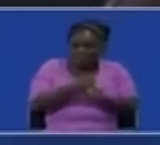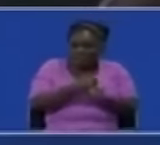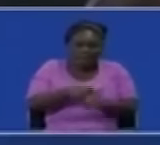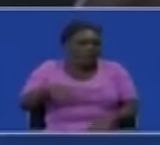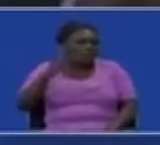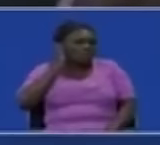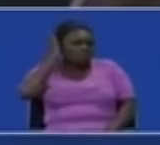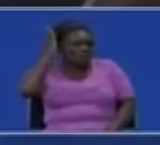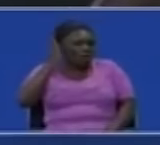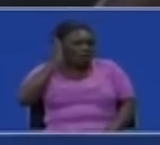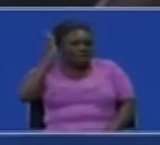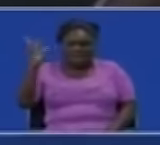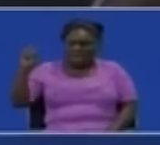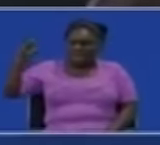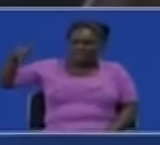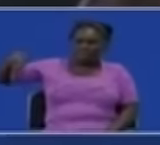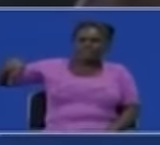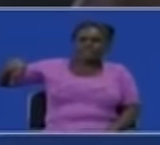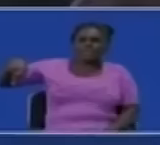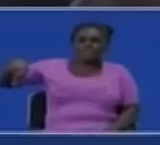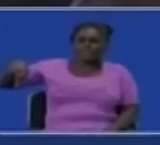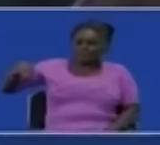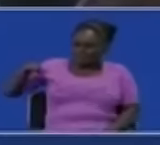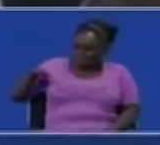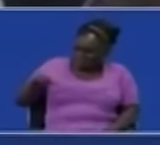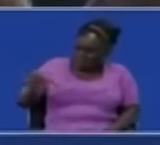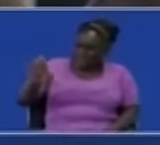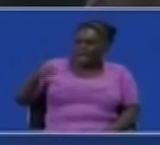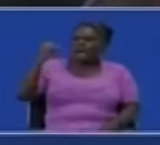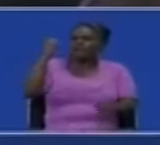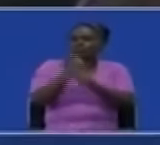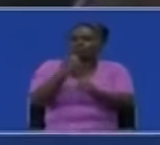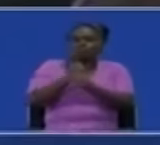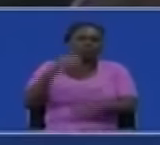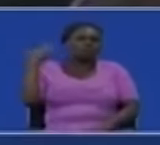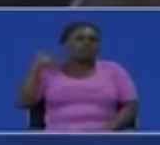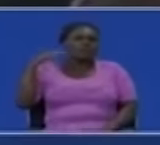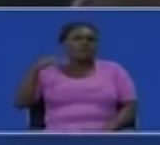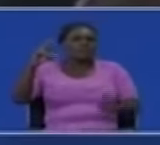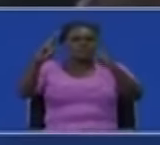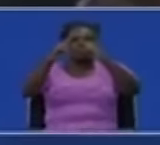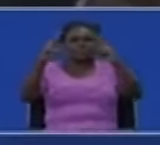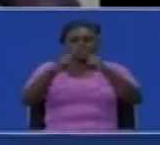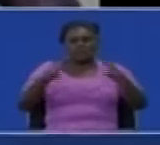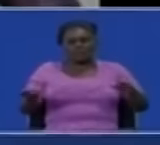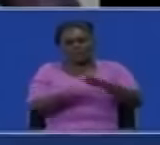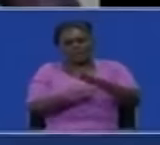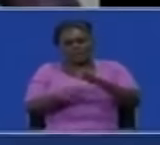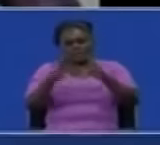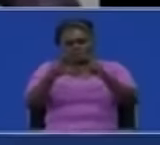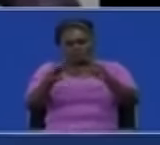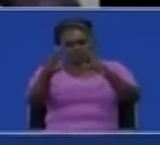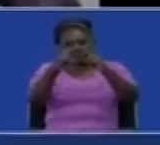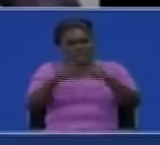Mheshimiwa Duale mjumbe wa Dujis atakuwa amecommit a crime under international law. But